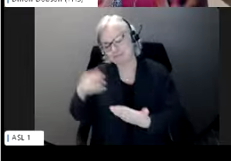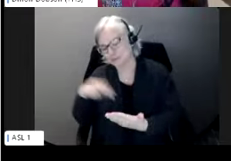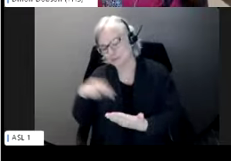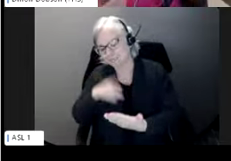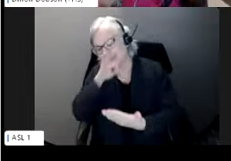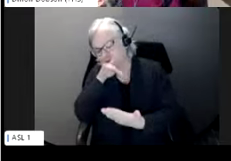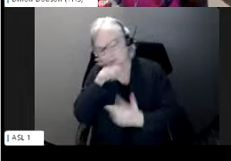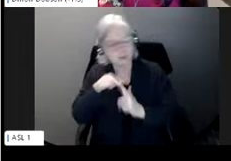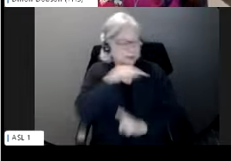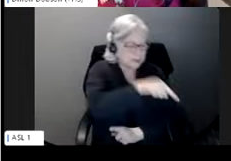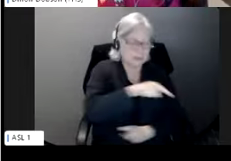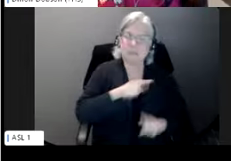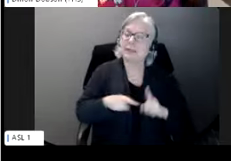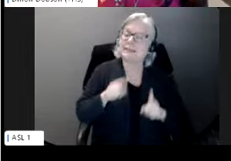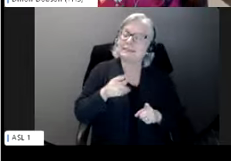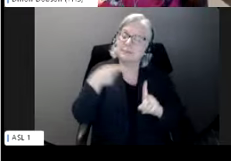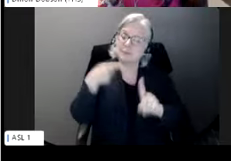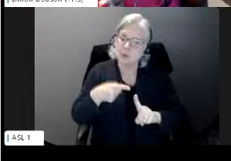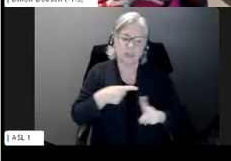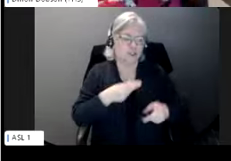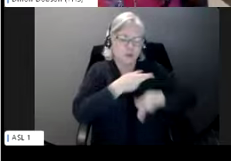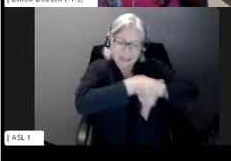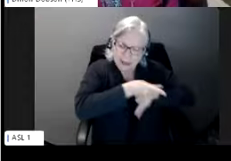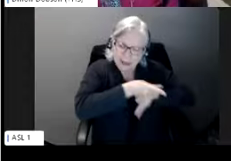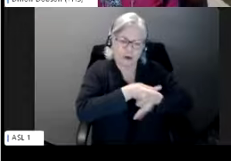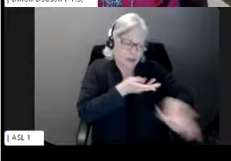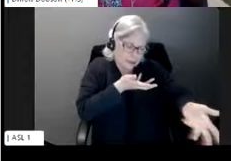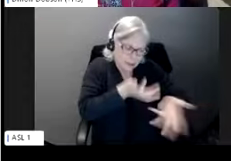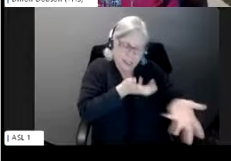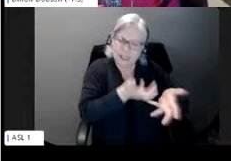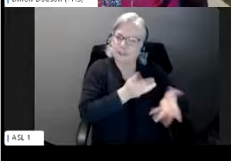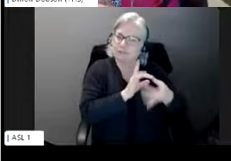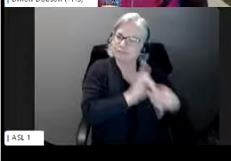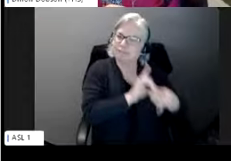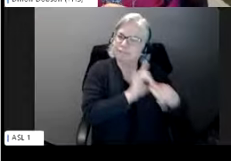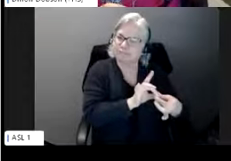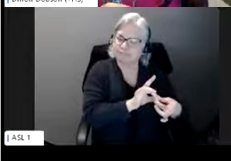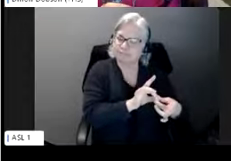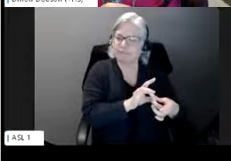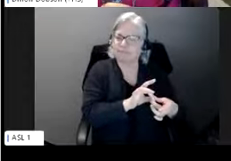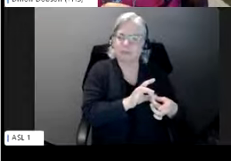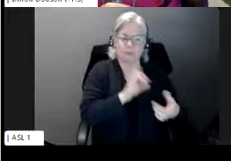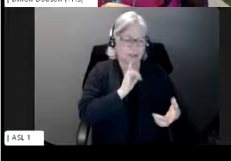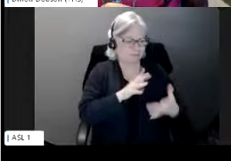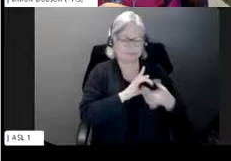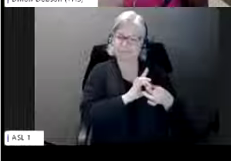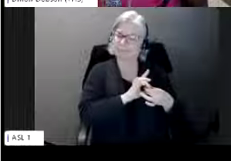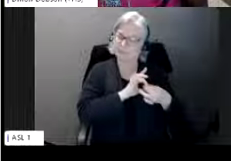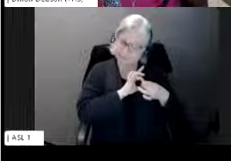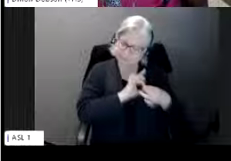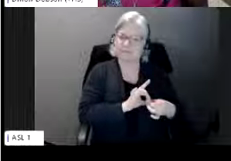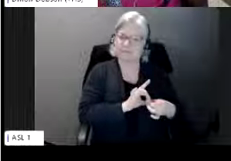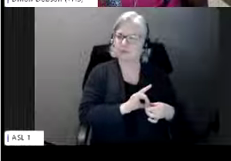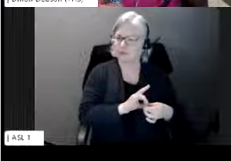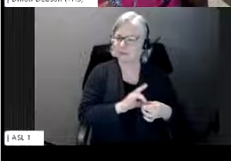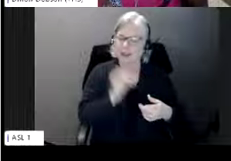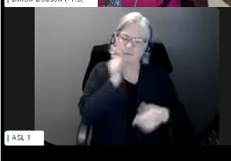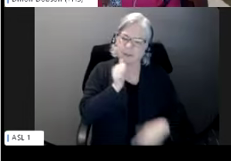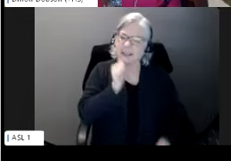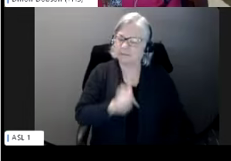and you're interacting with them in really profound ways, often throughout the day, right? And so this companionship